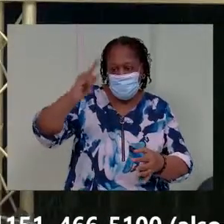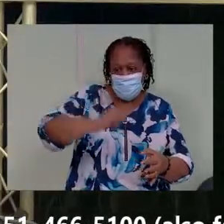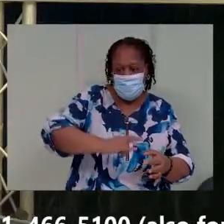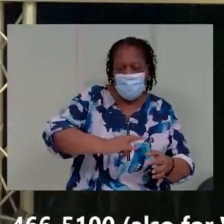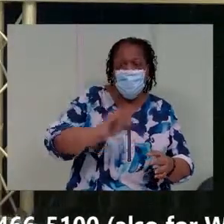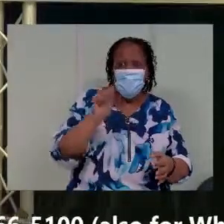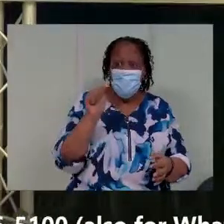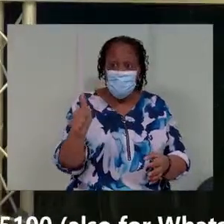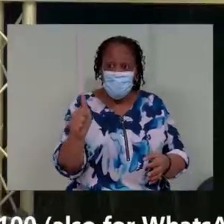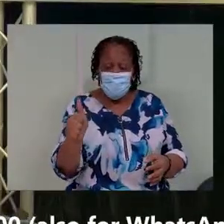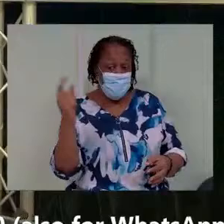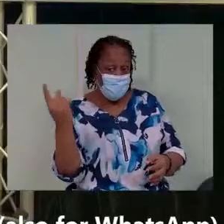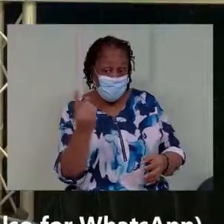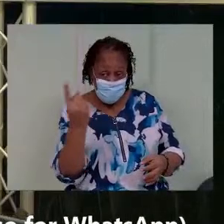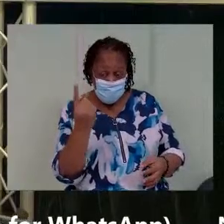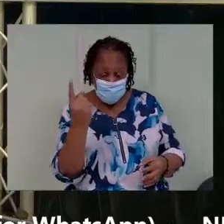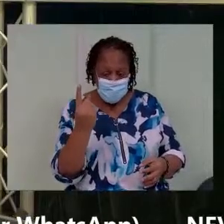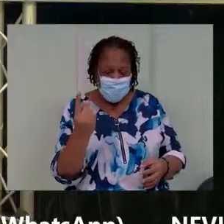address, and that is